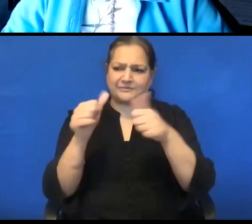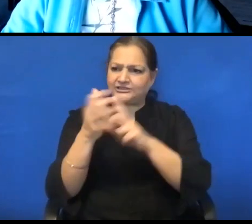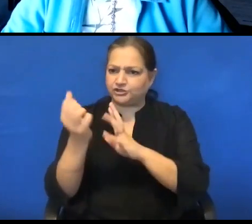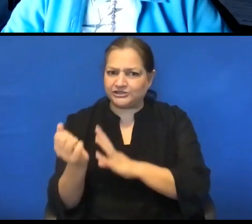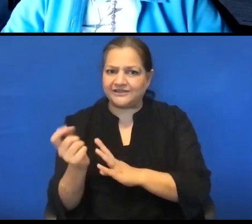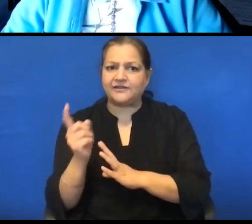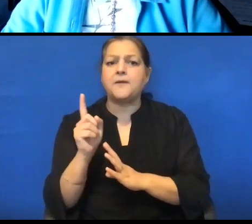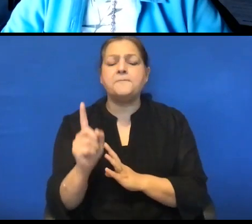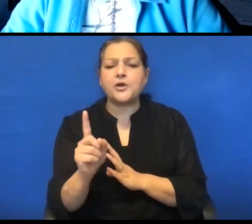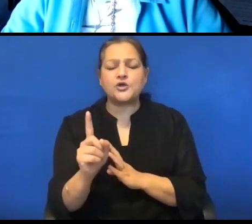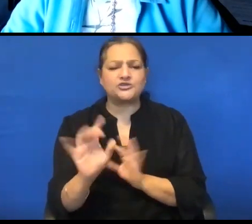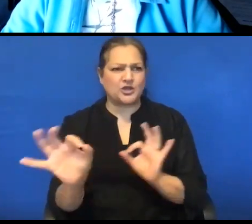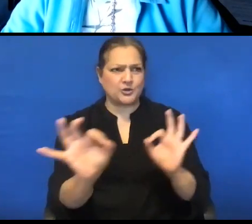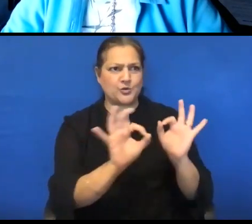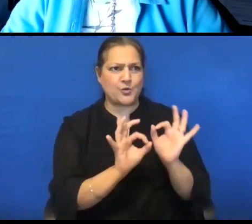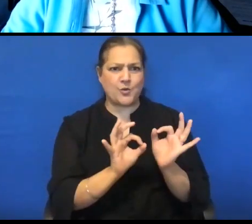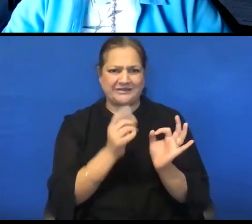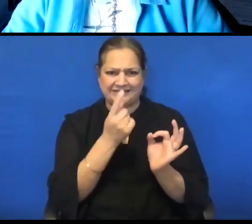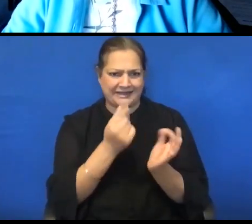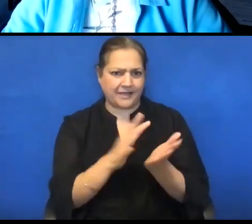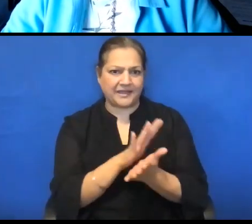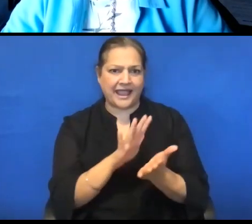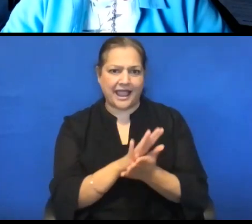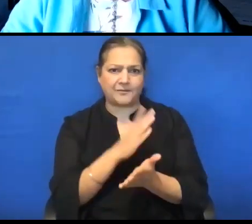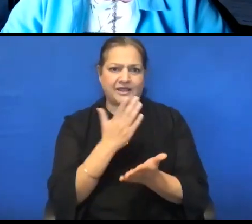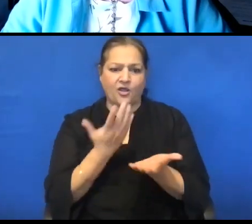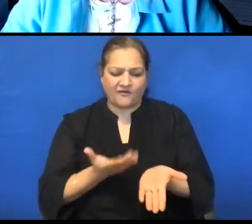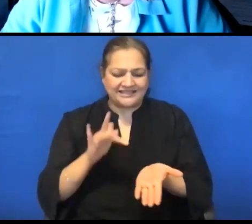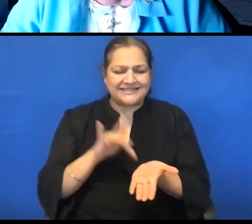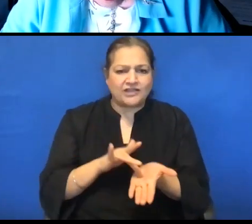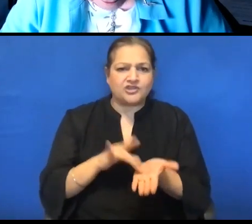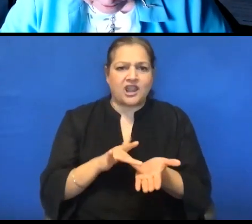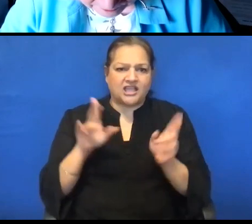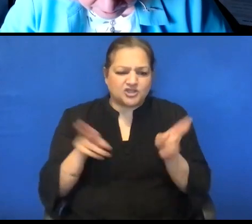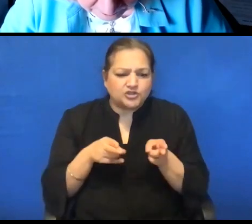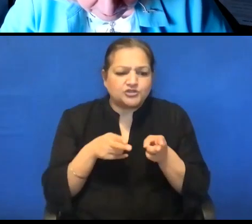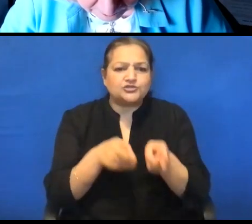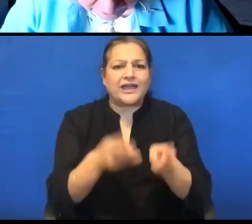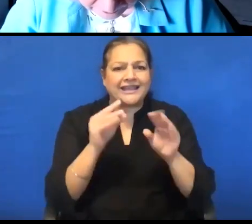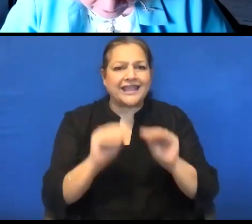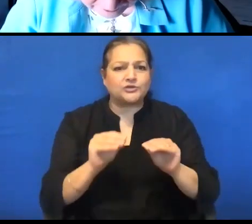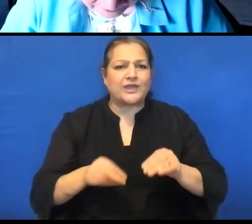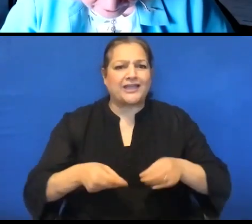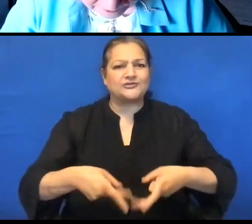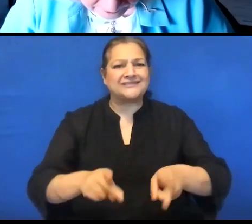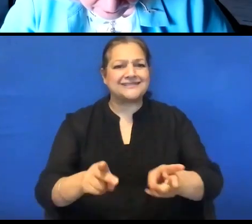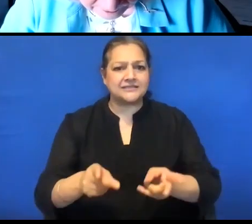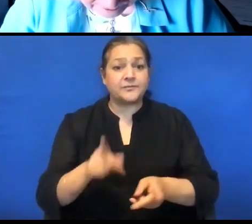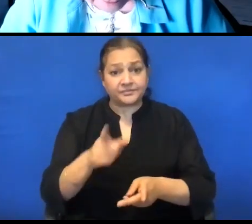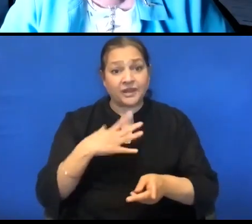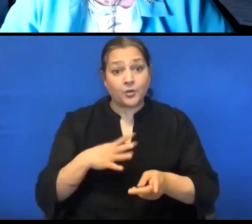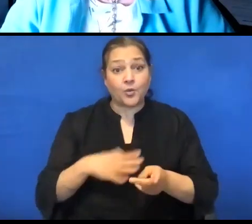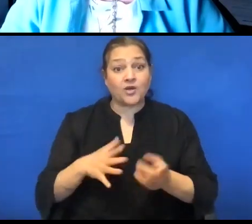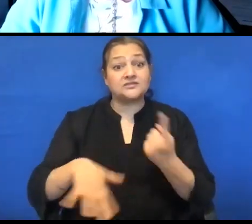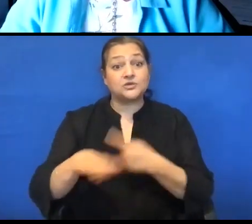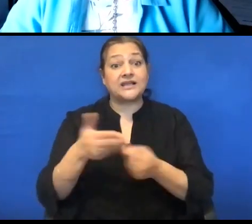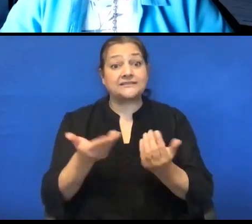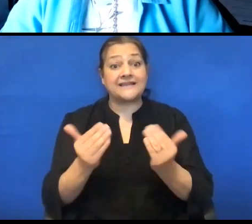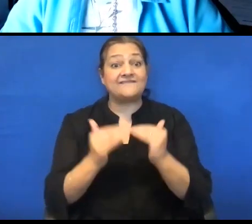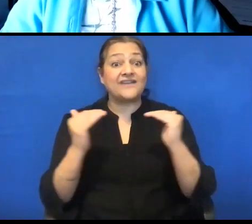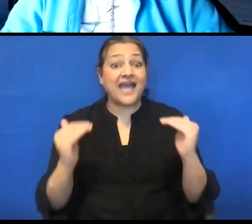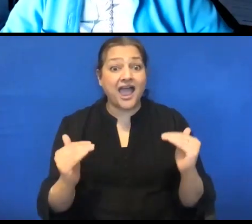with today's centralized, constraining education system. If we want a fairer society, and frankly, if we want a more productive